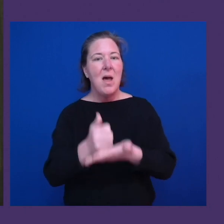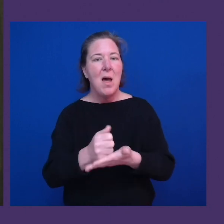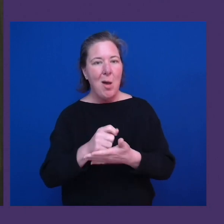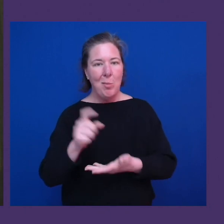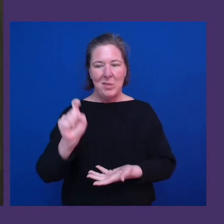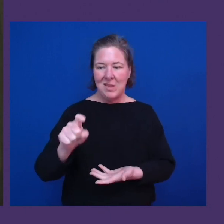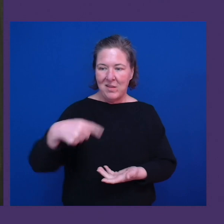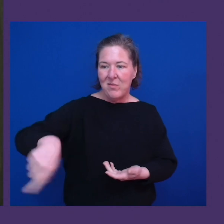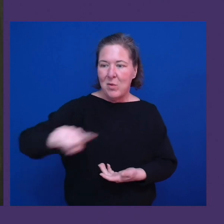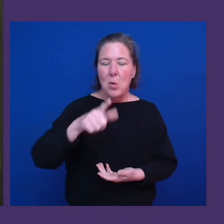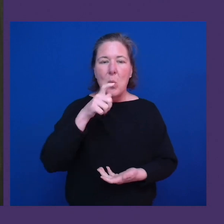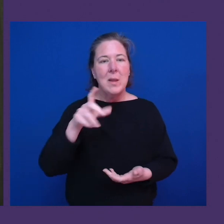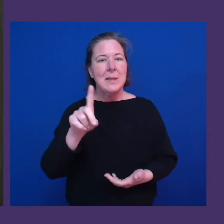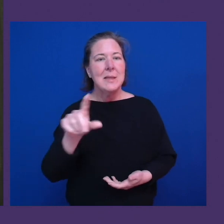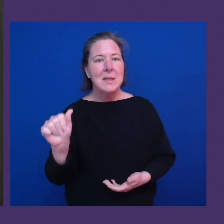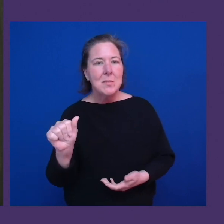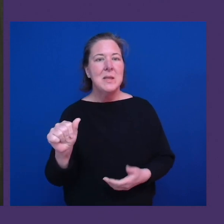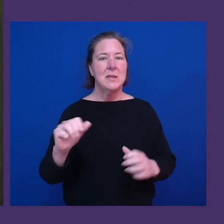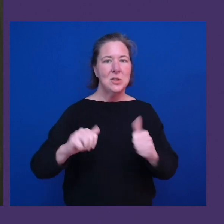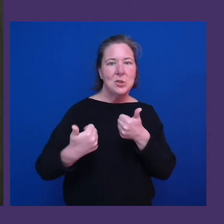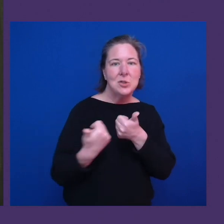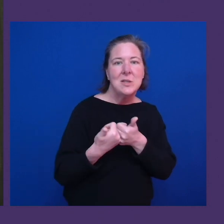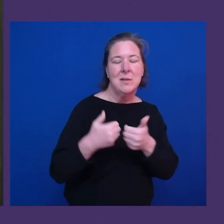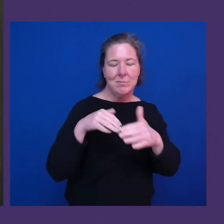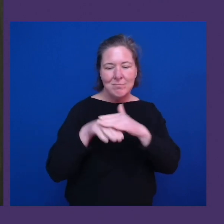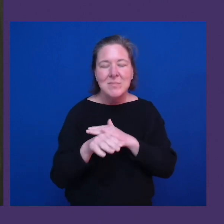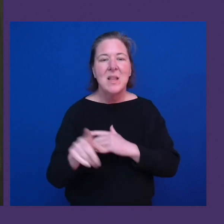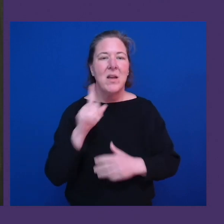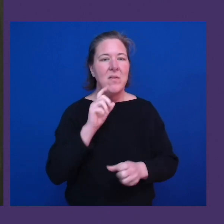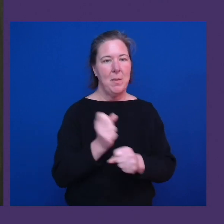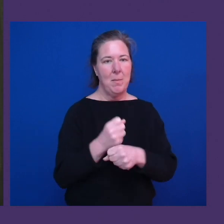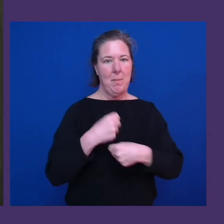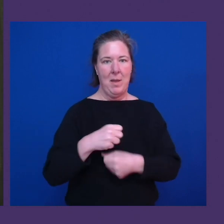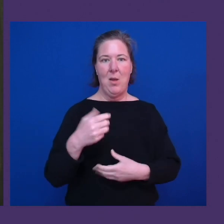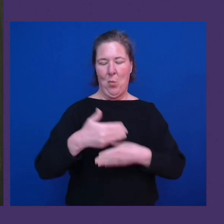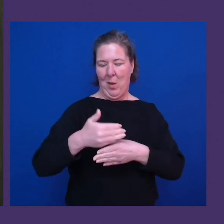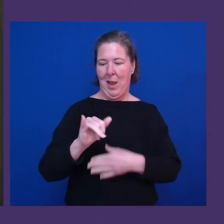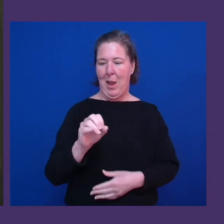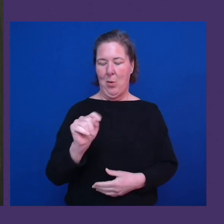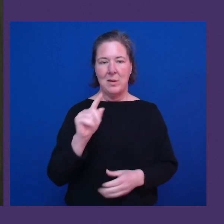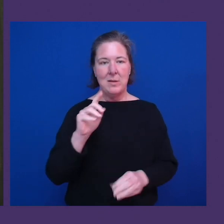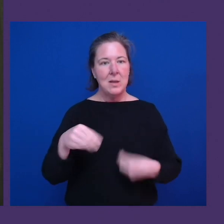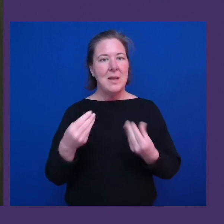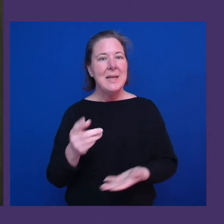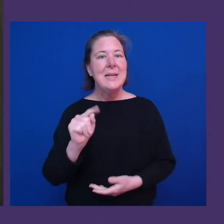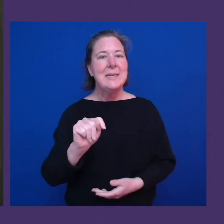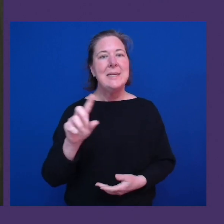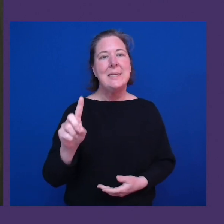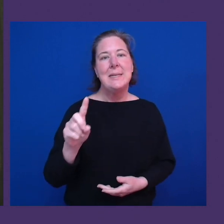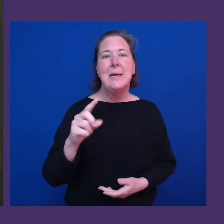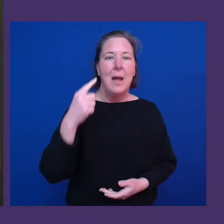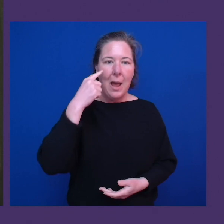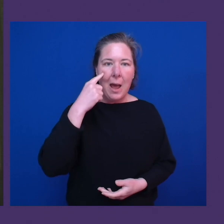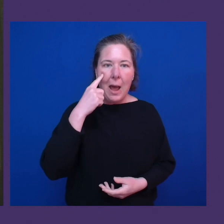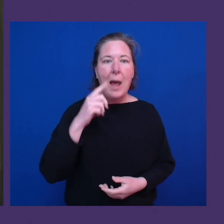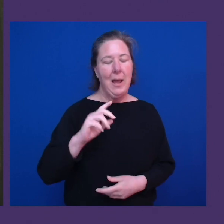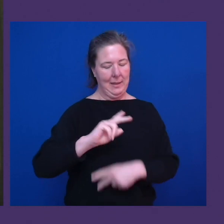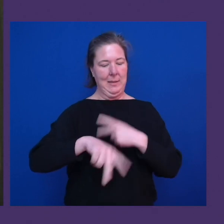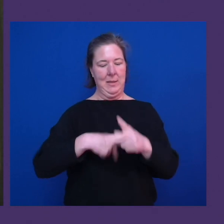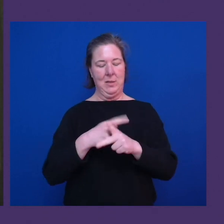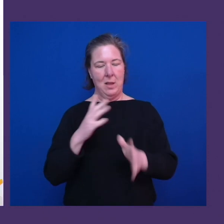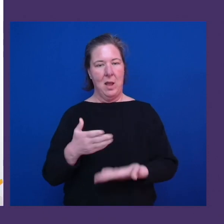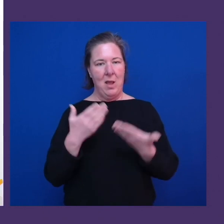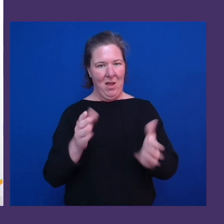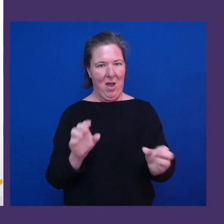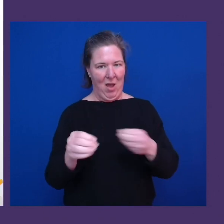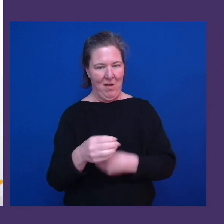For example, Windows IoT makes it possible for TD I-Series to offer eye-controlled access to the Office 365